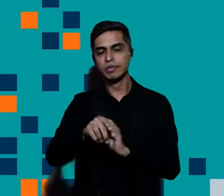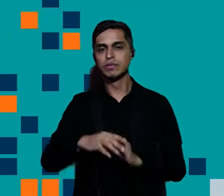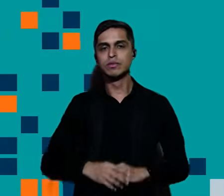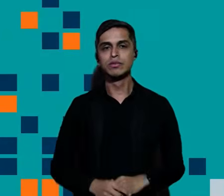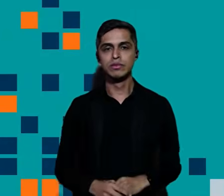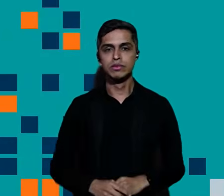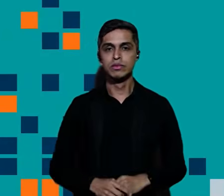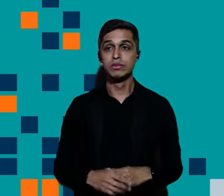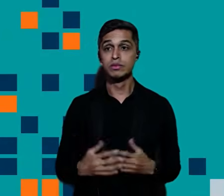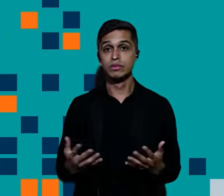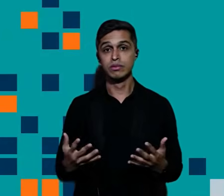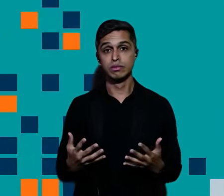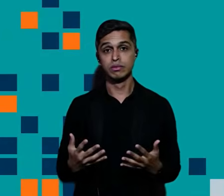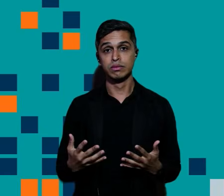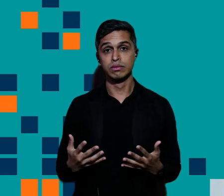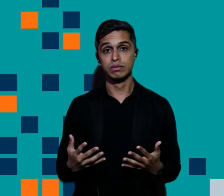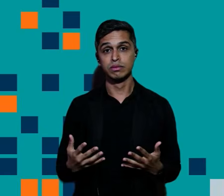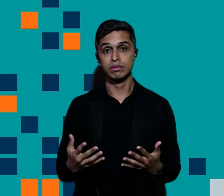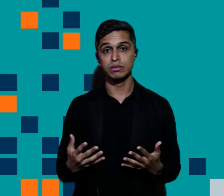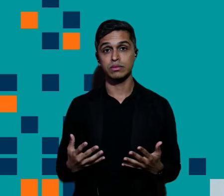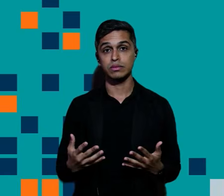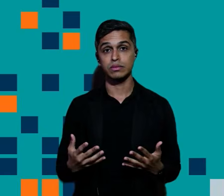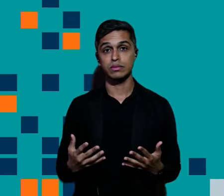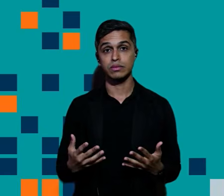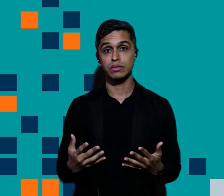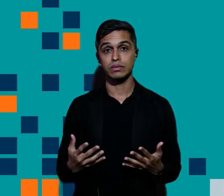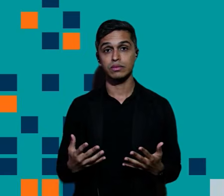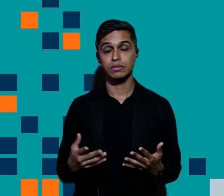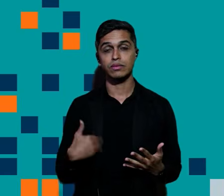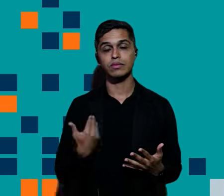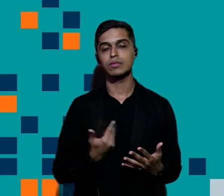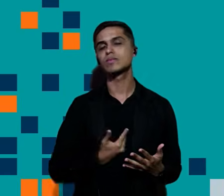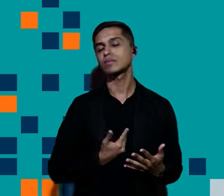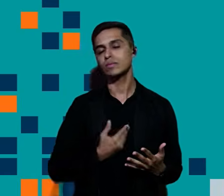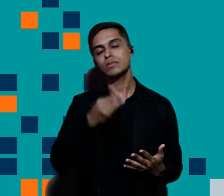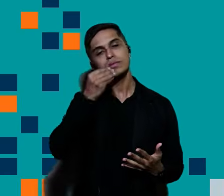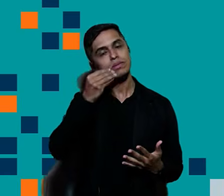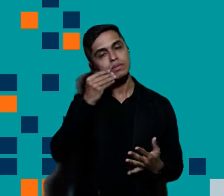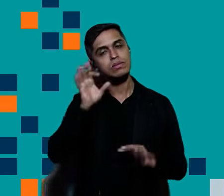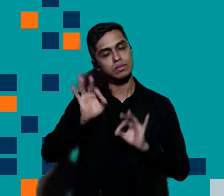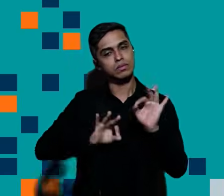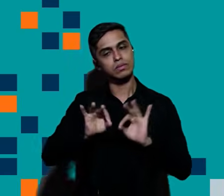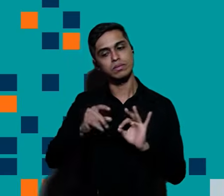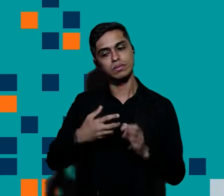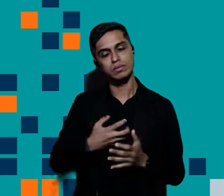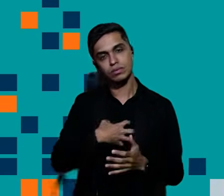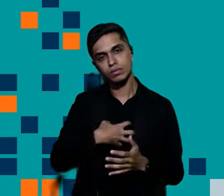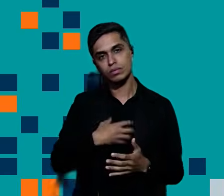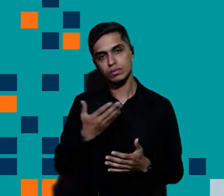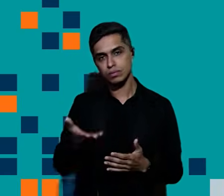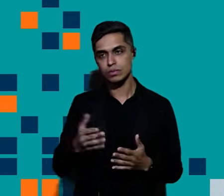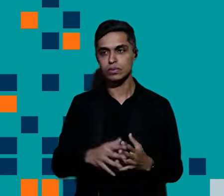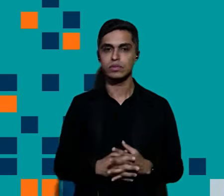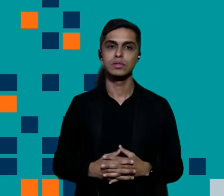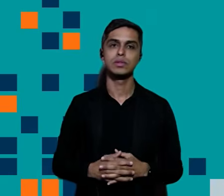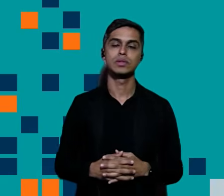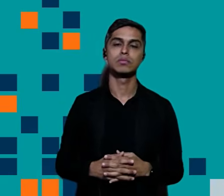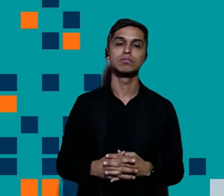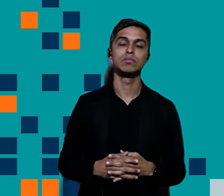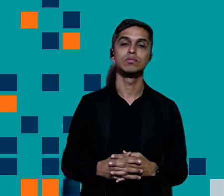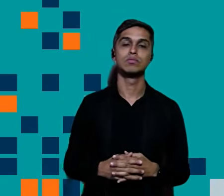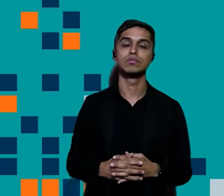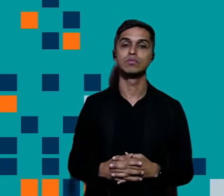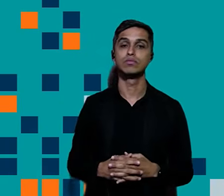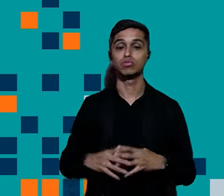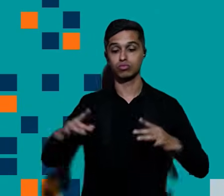itself. The printing of it is an aggregate stone material, 3D printed on the outside. The inside is